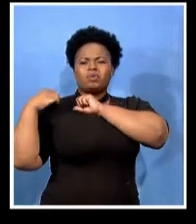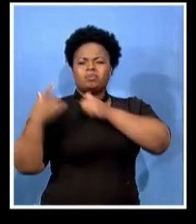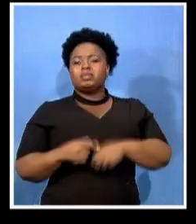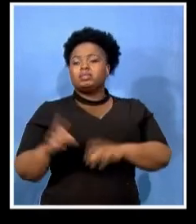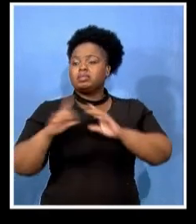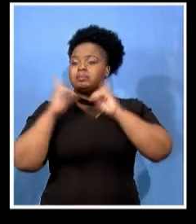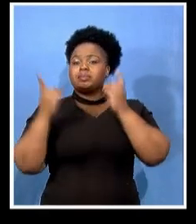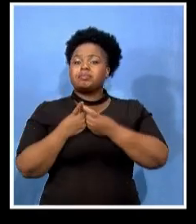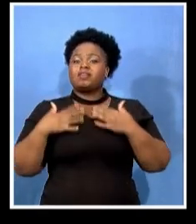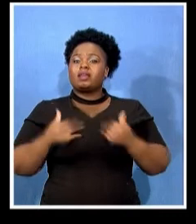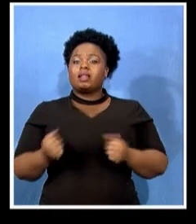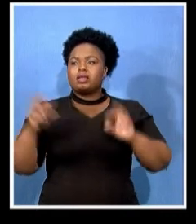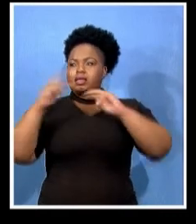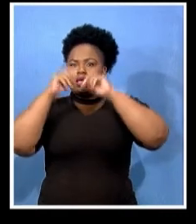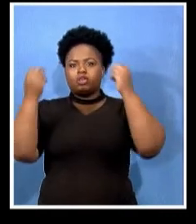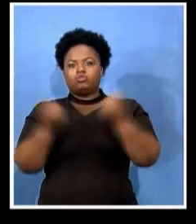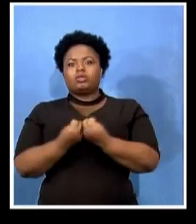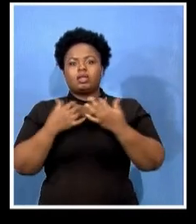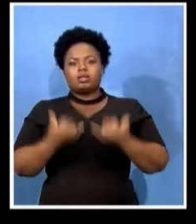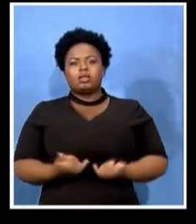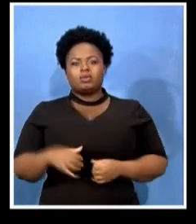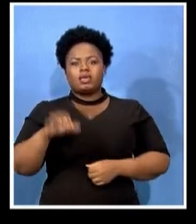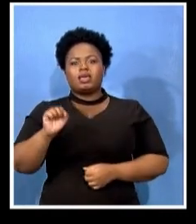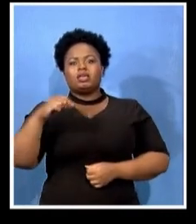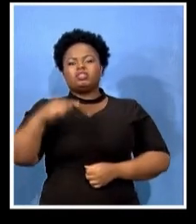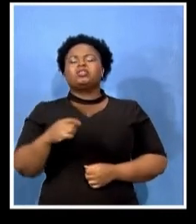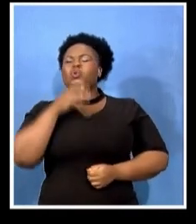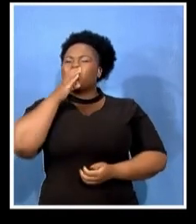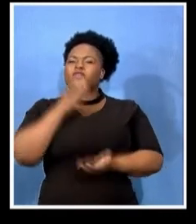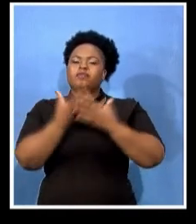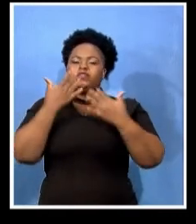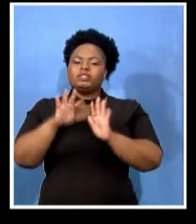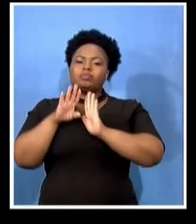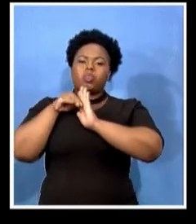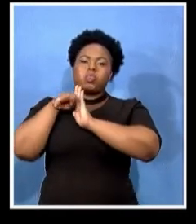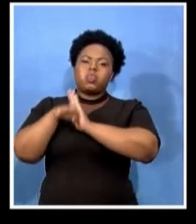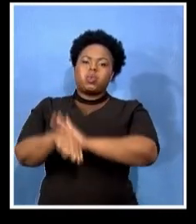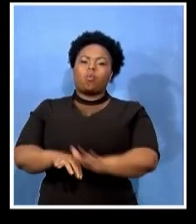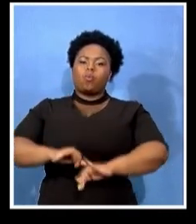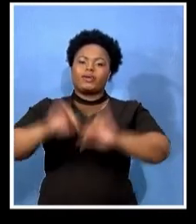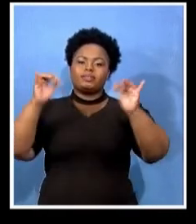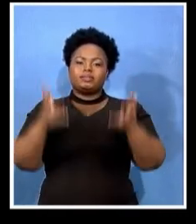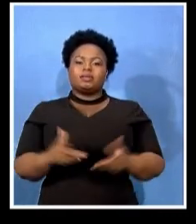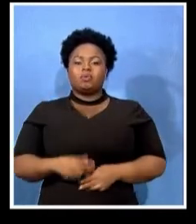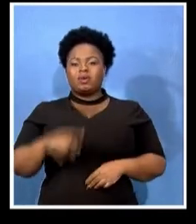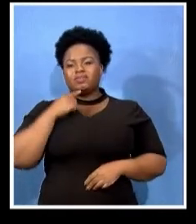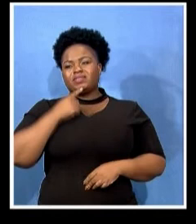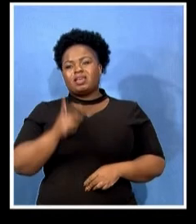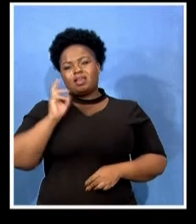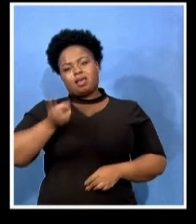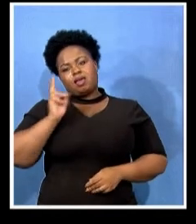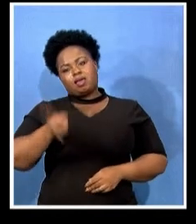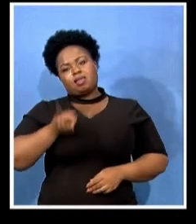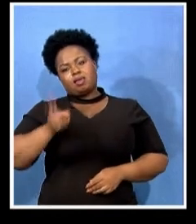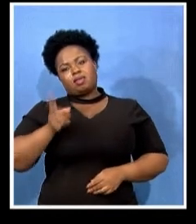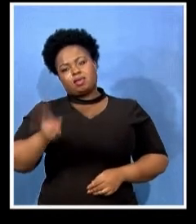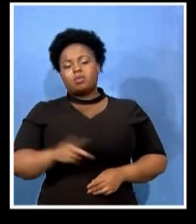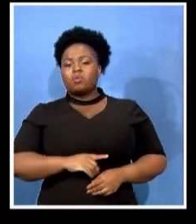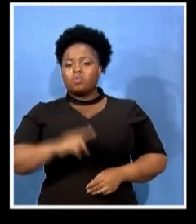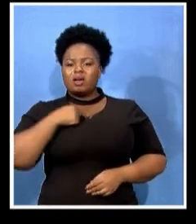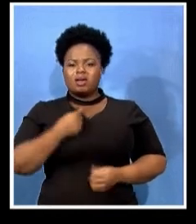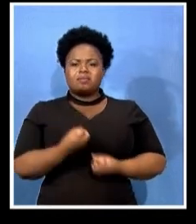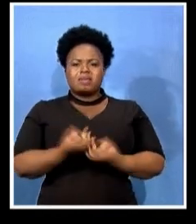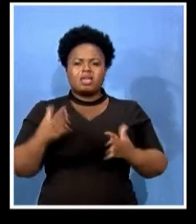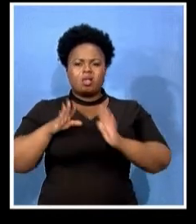AG confirmed this quite a numerous times, and we've raised this quite a numerous times. There's a consistent regression in the National Department of Health. Who